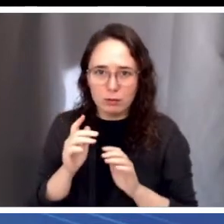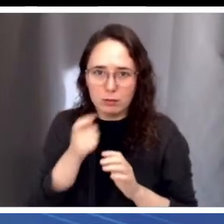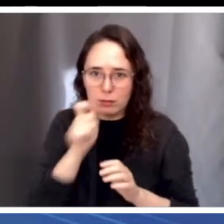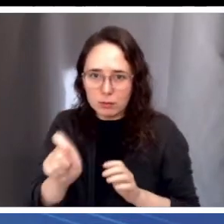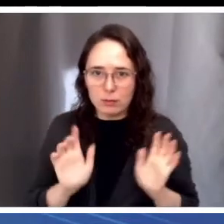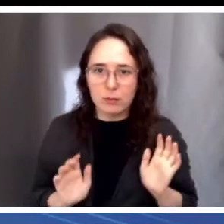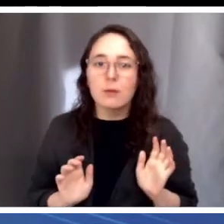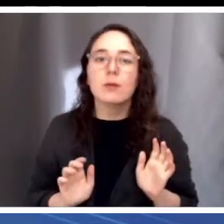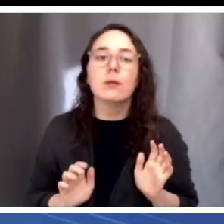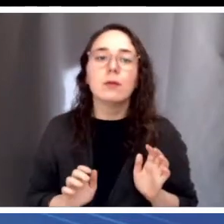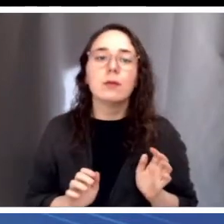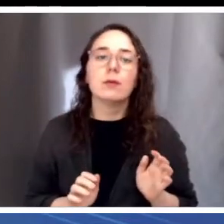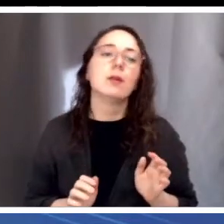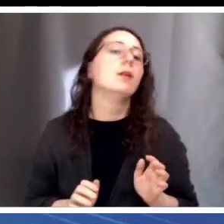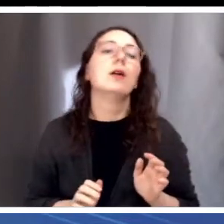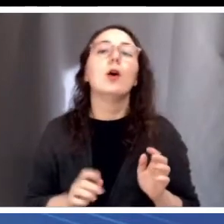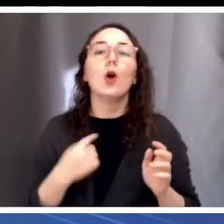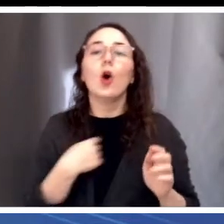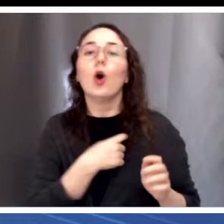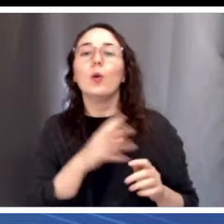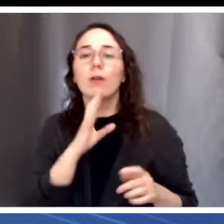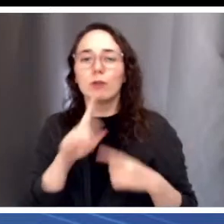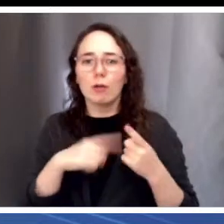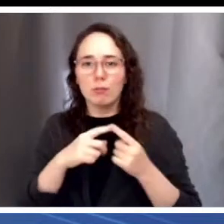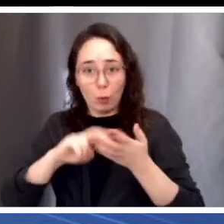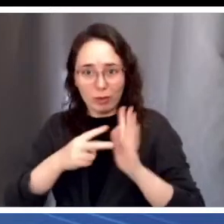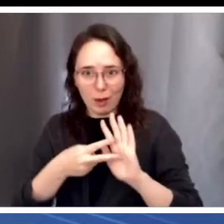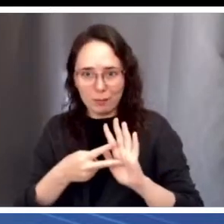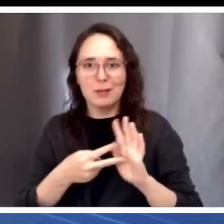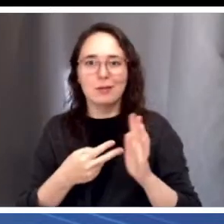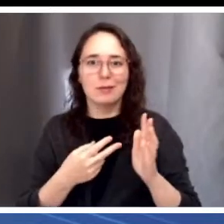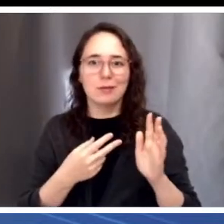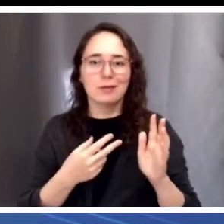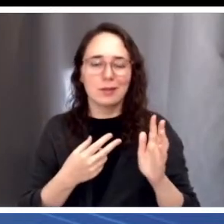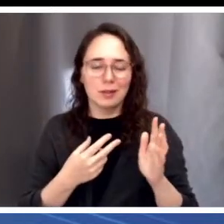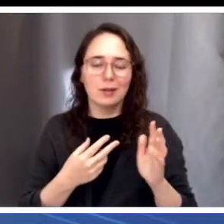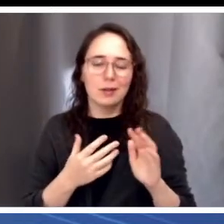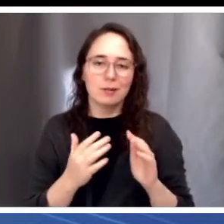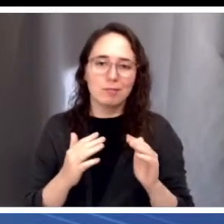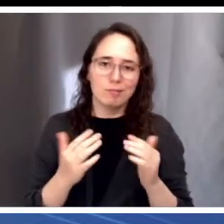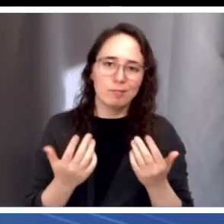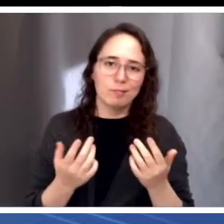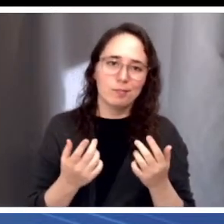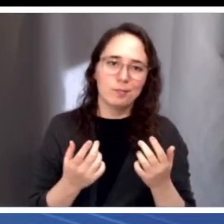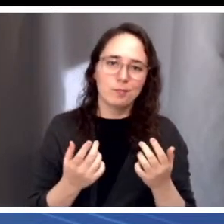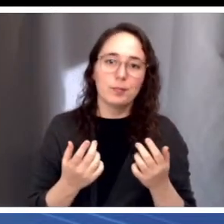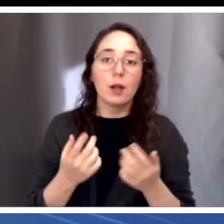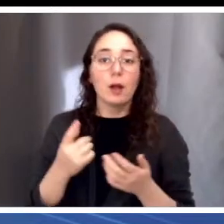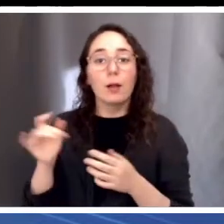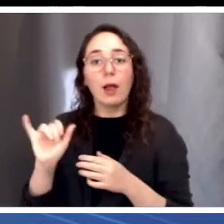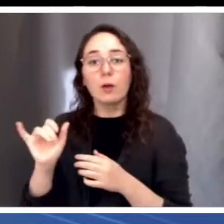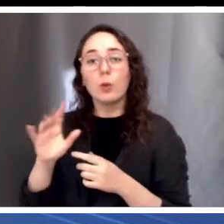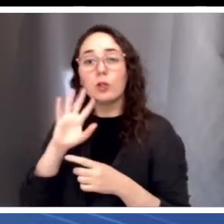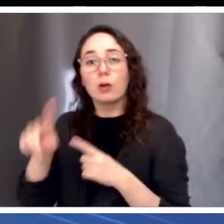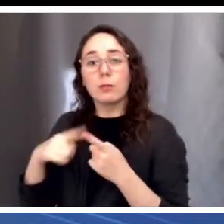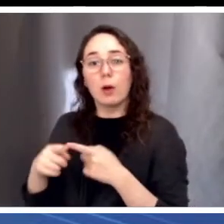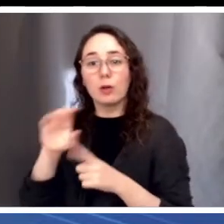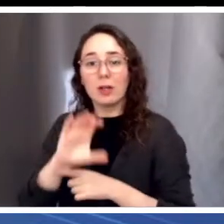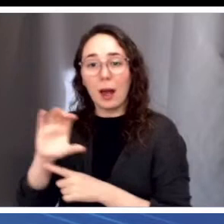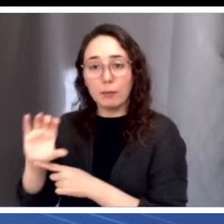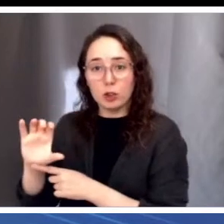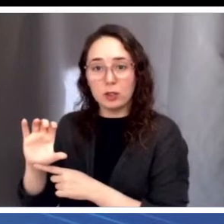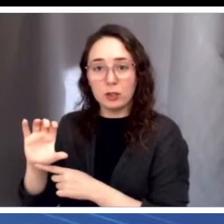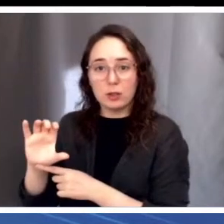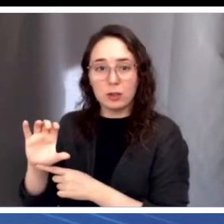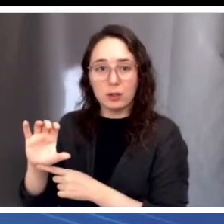we've talked about the different layers of that, but certainly when we've had episodes, say, talking more about captions, we've talked about, well, certainly